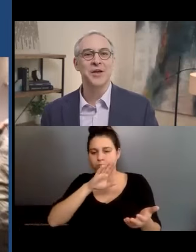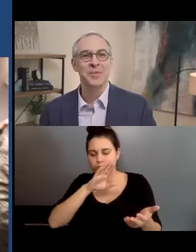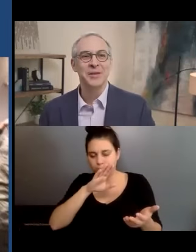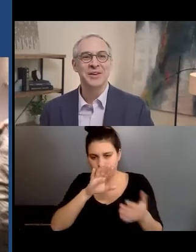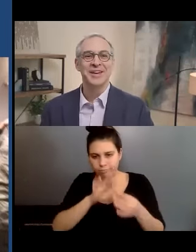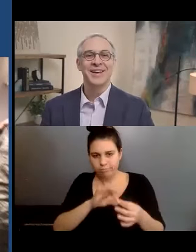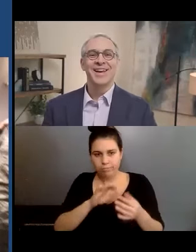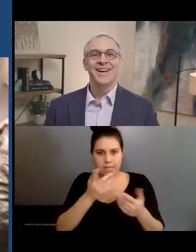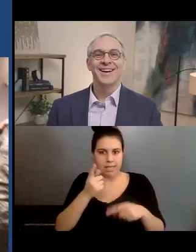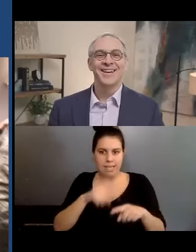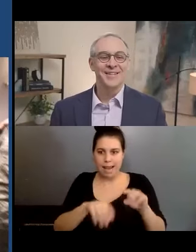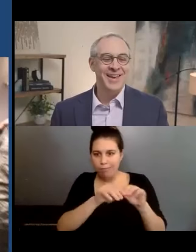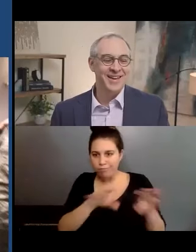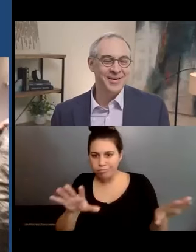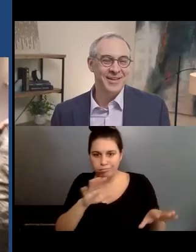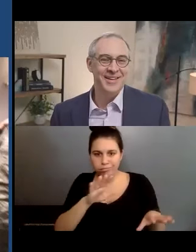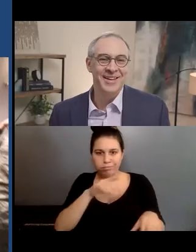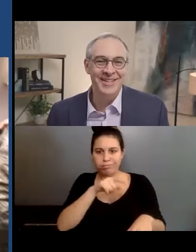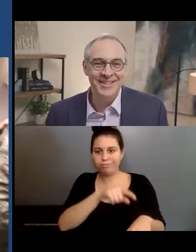those scalability